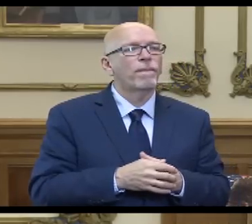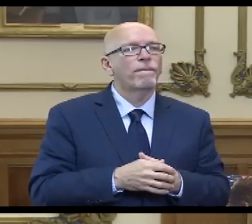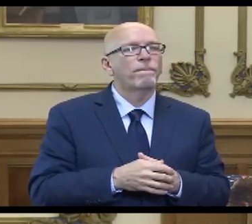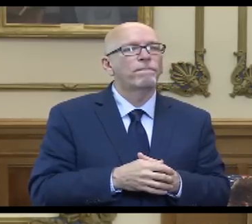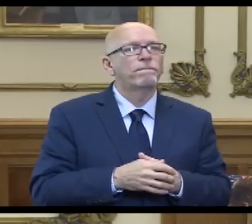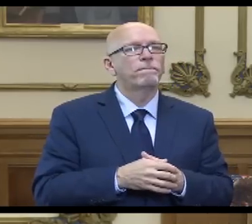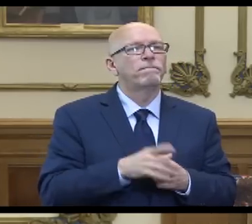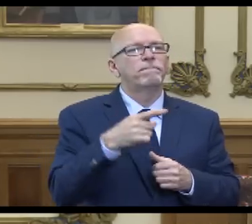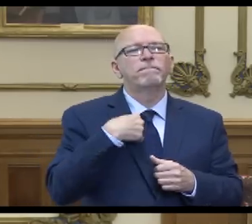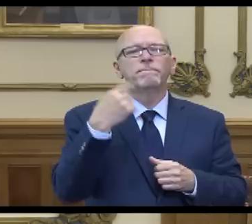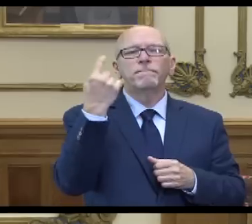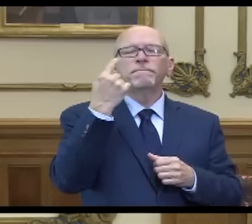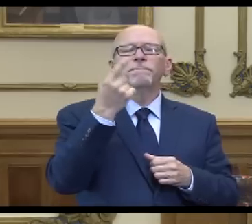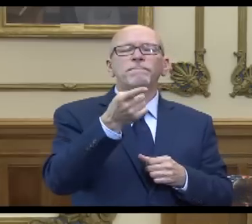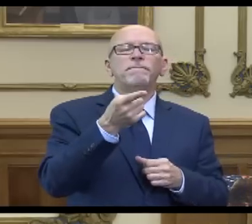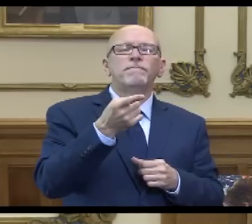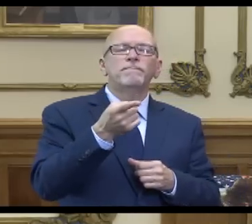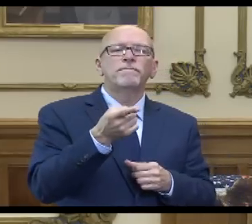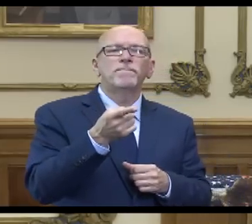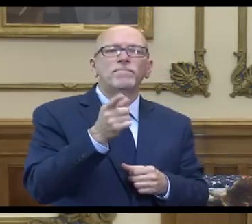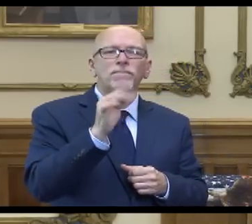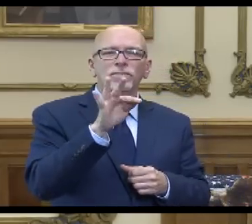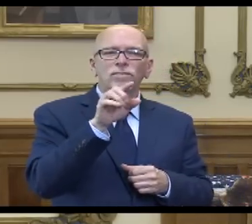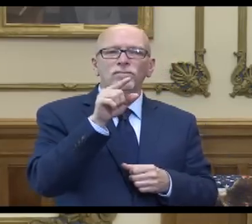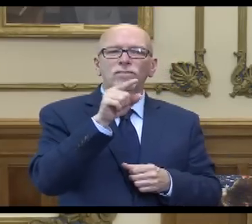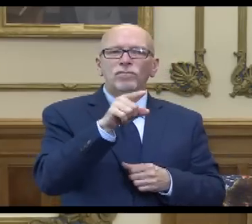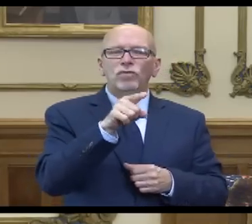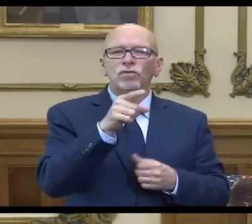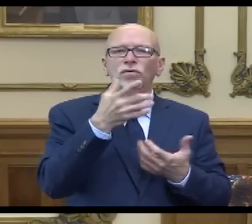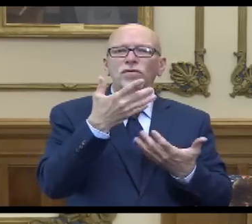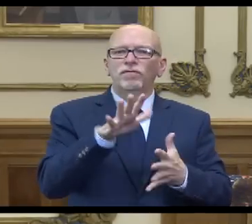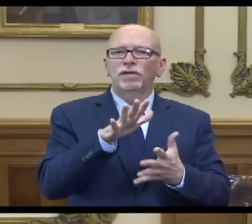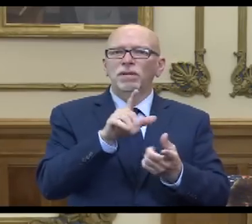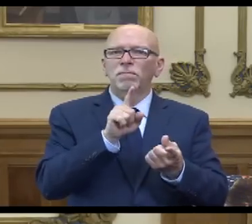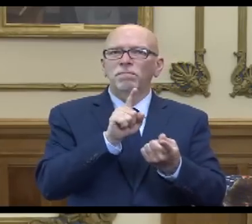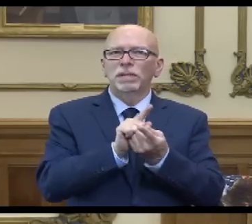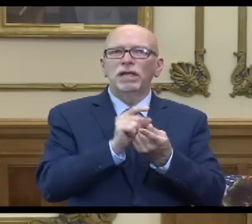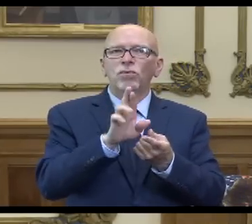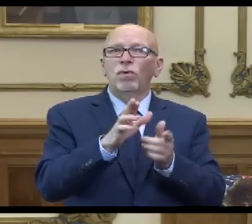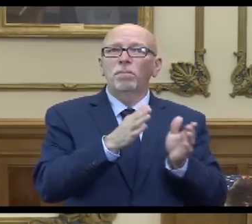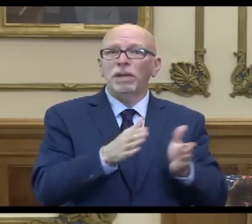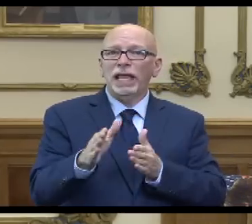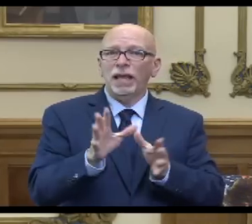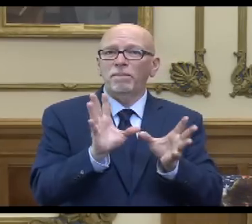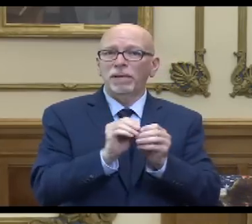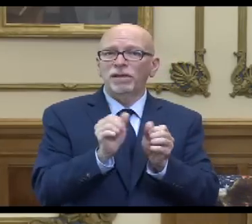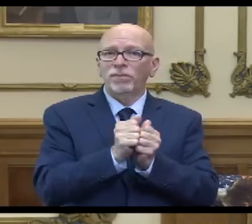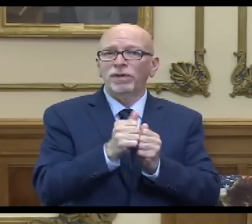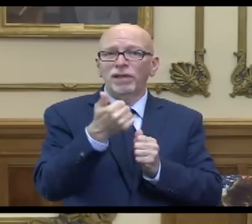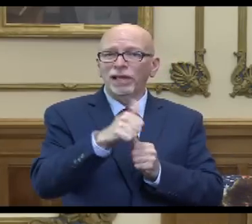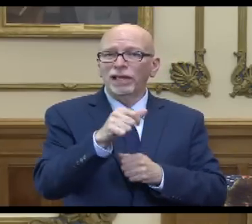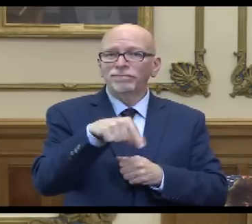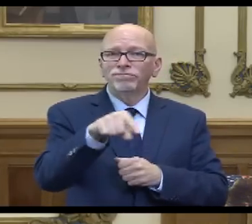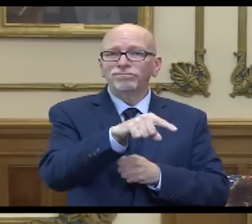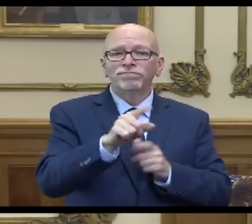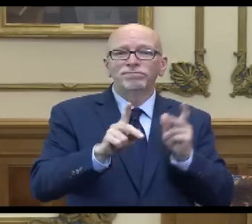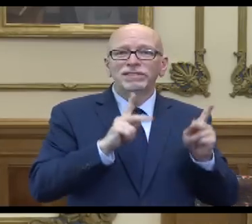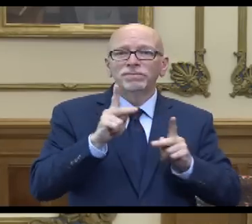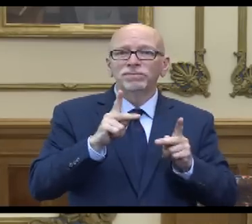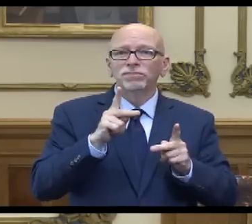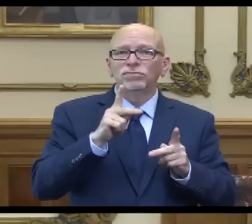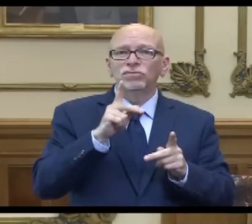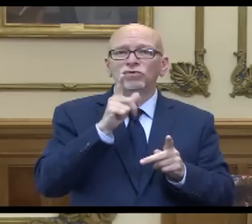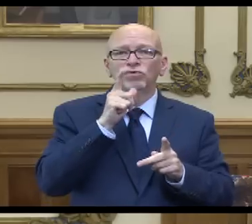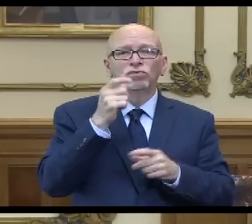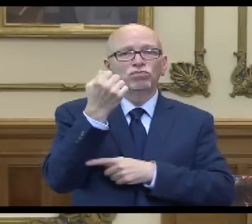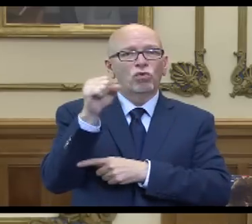was wondering if you have met or have any plans to meet with any of the individuals who have